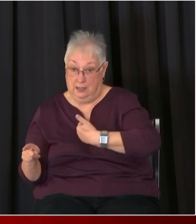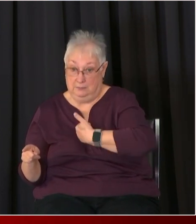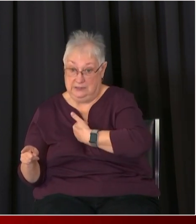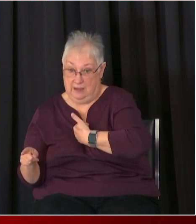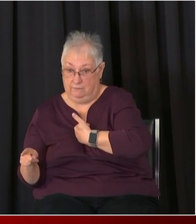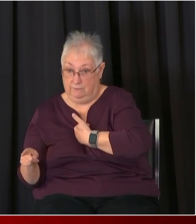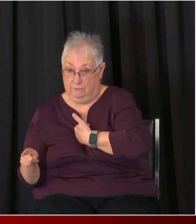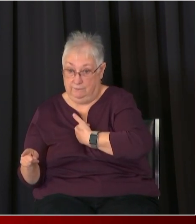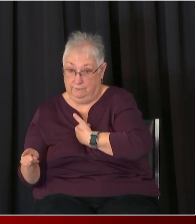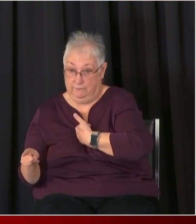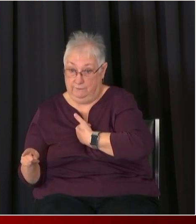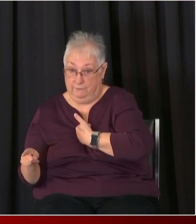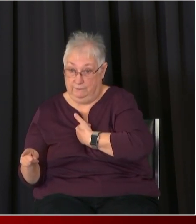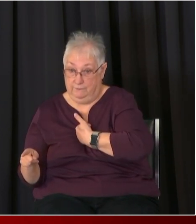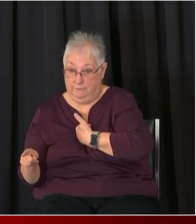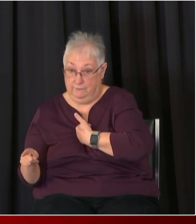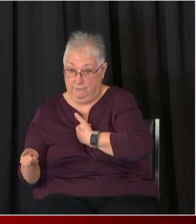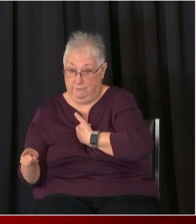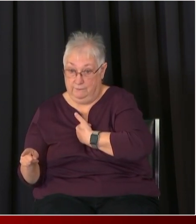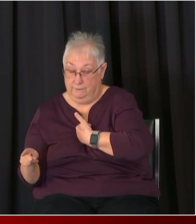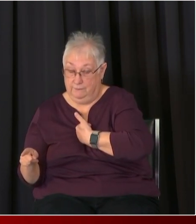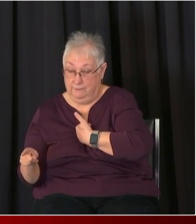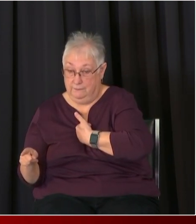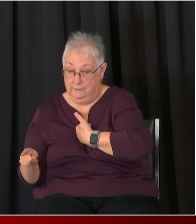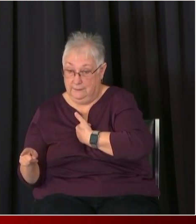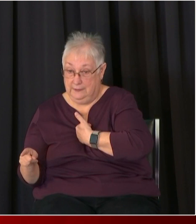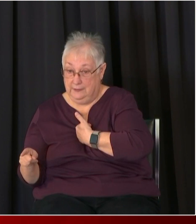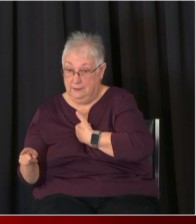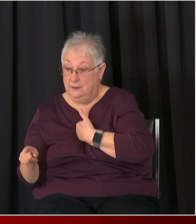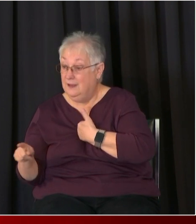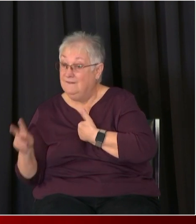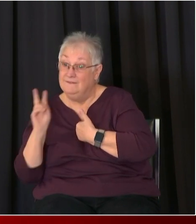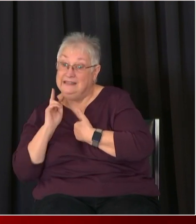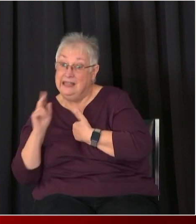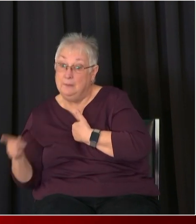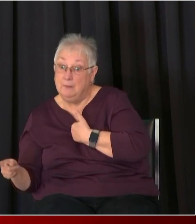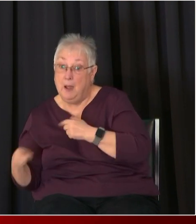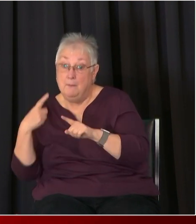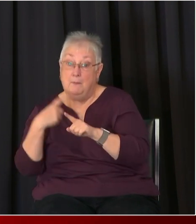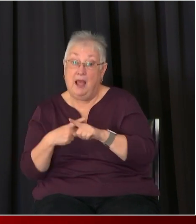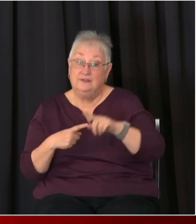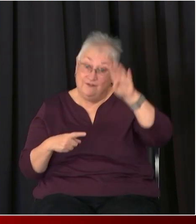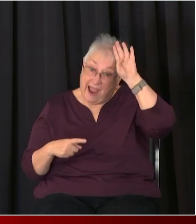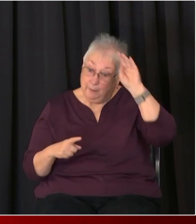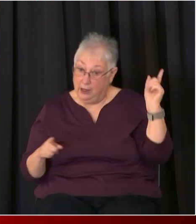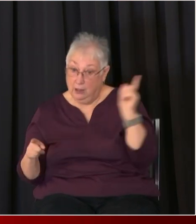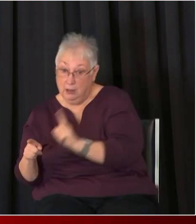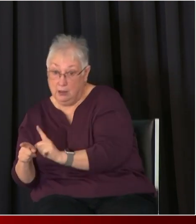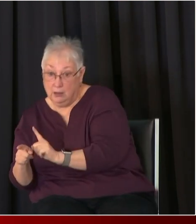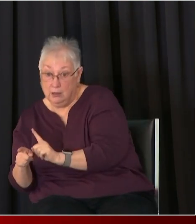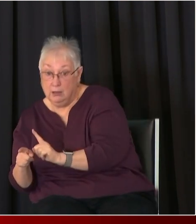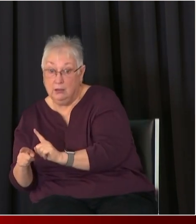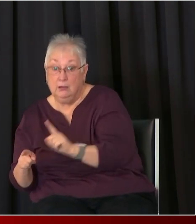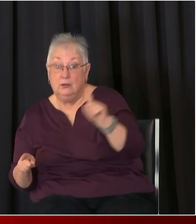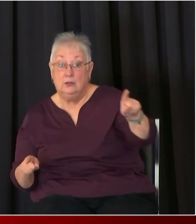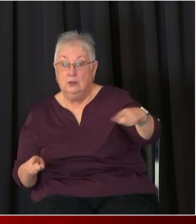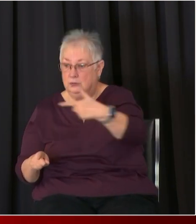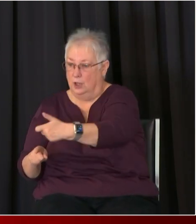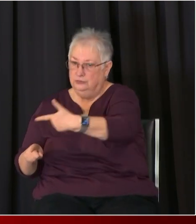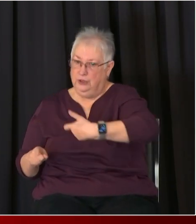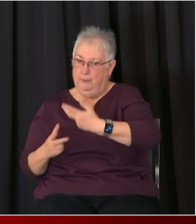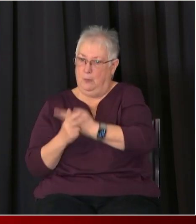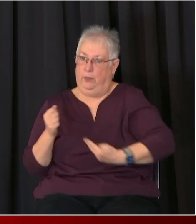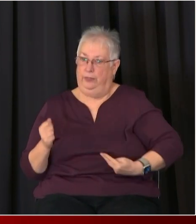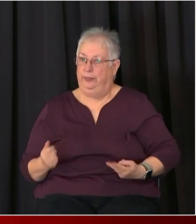was shot. And he was released, as I understand it, last evening.